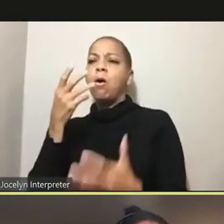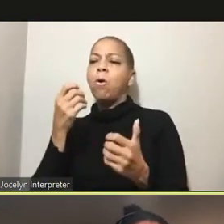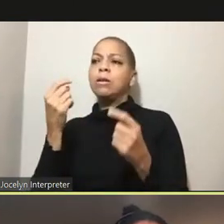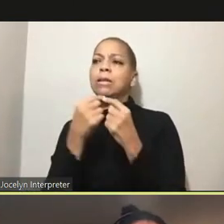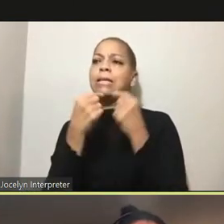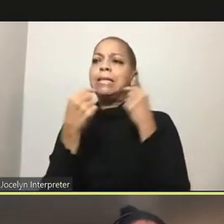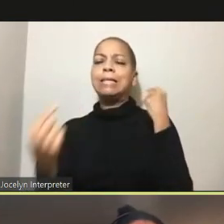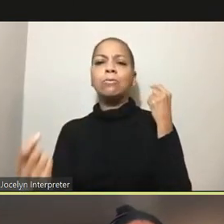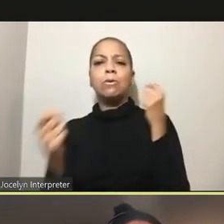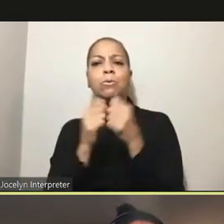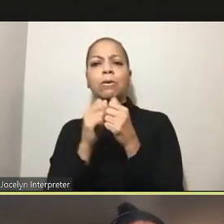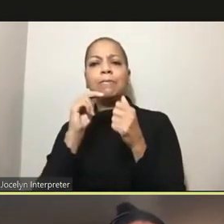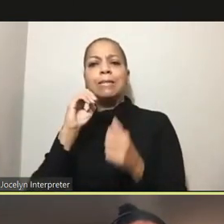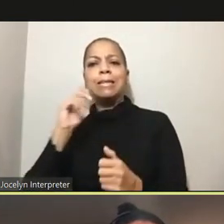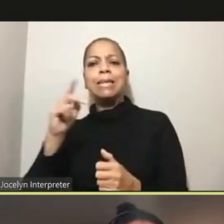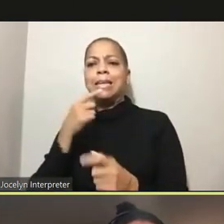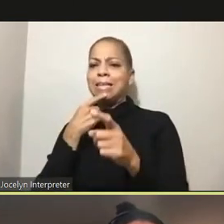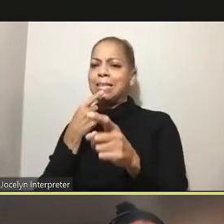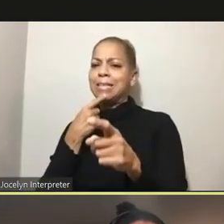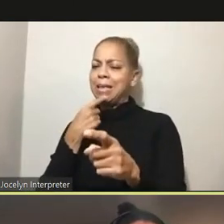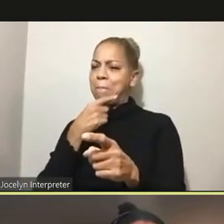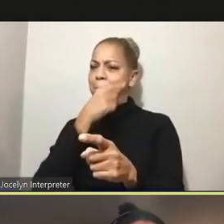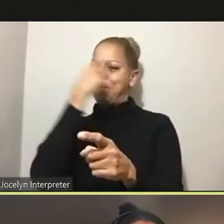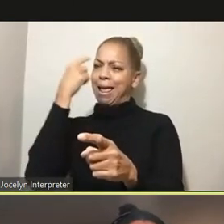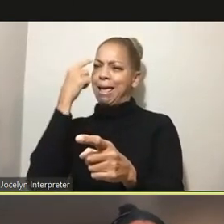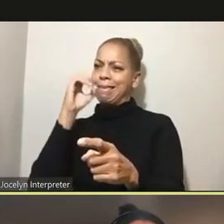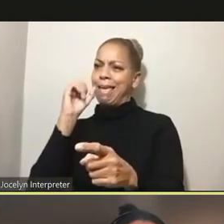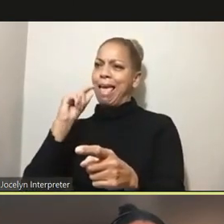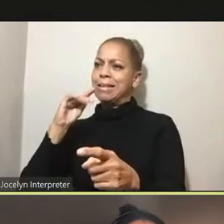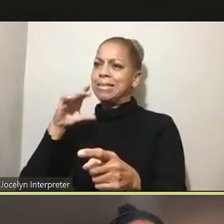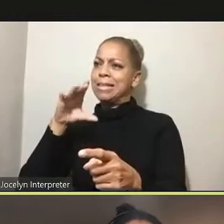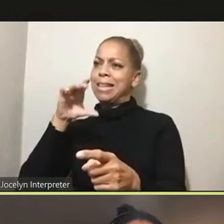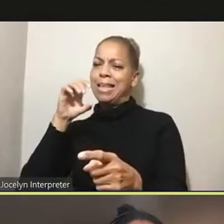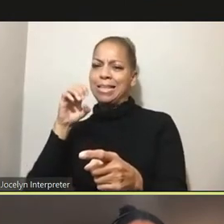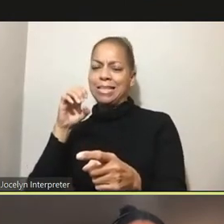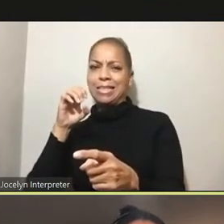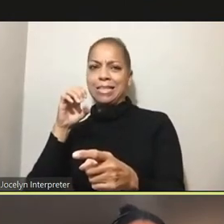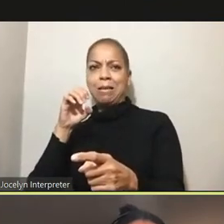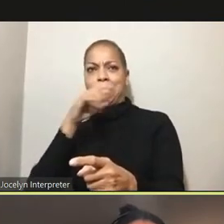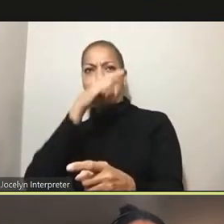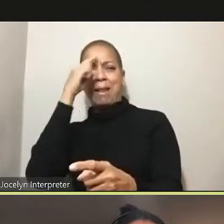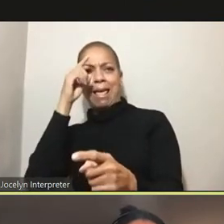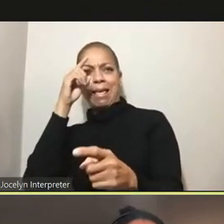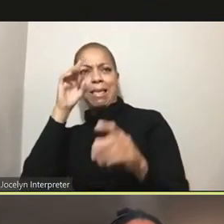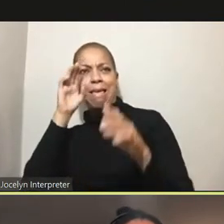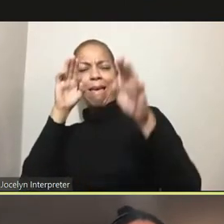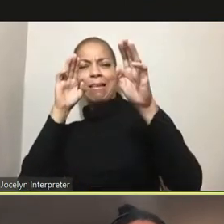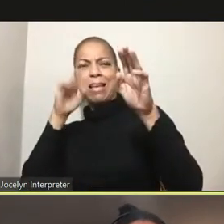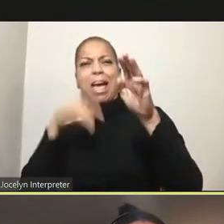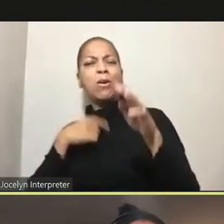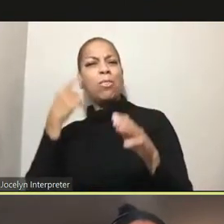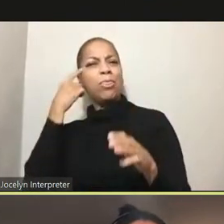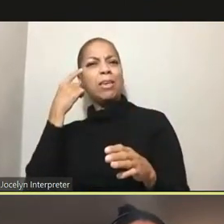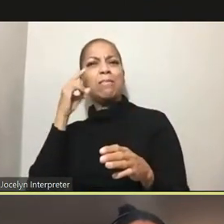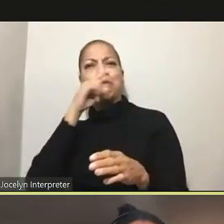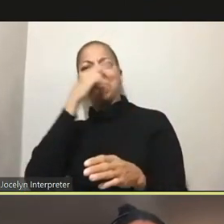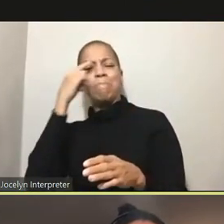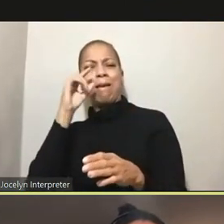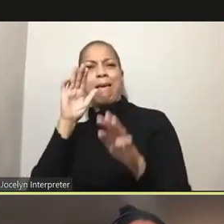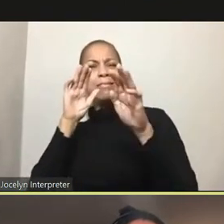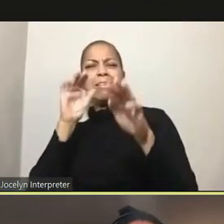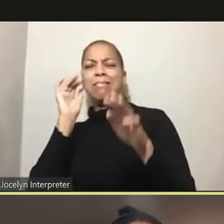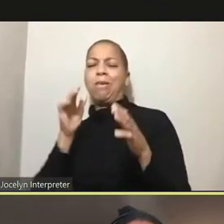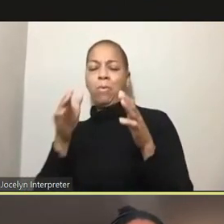Black excellence, because I don't really think about Black excellence in that way. But in this juncture, I actually am